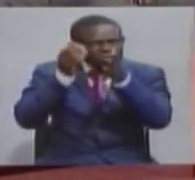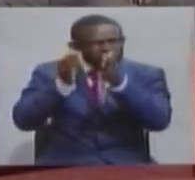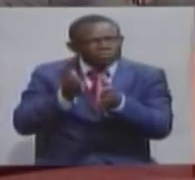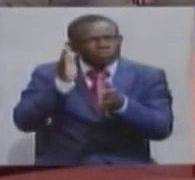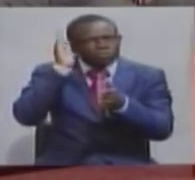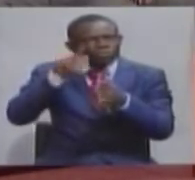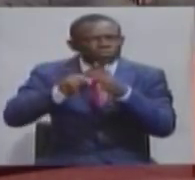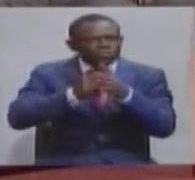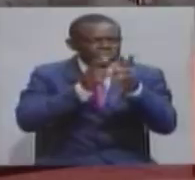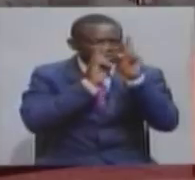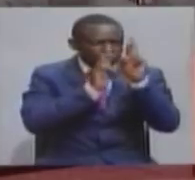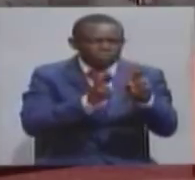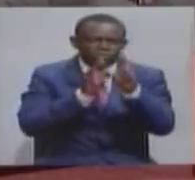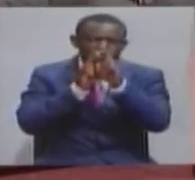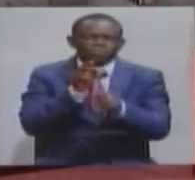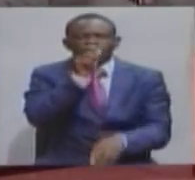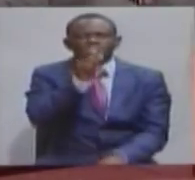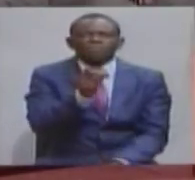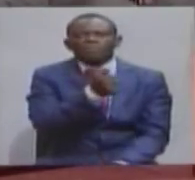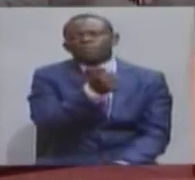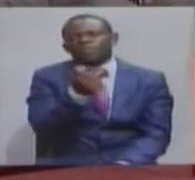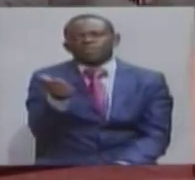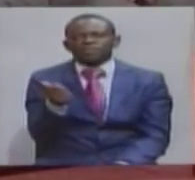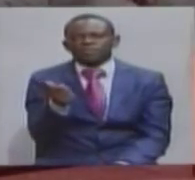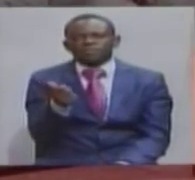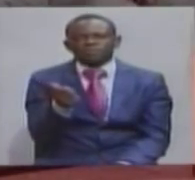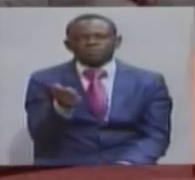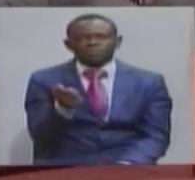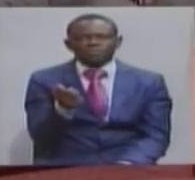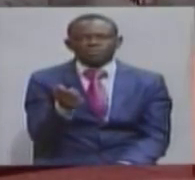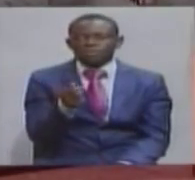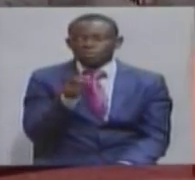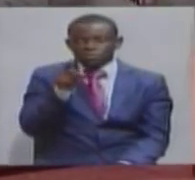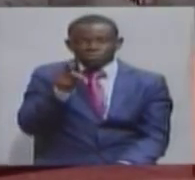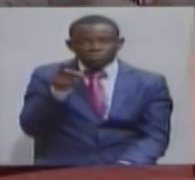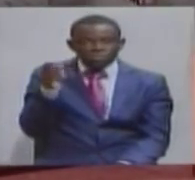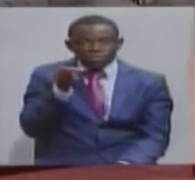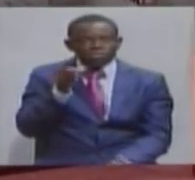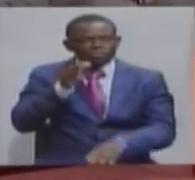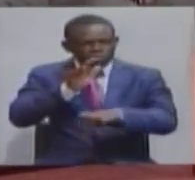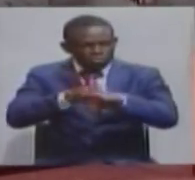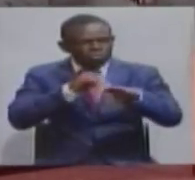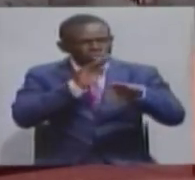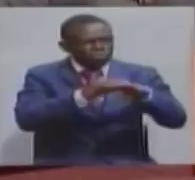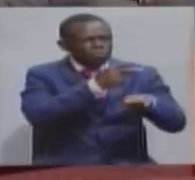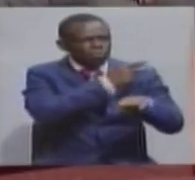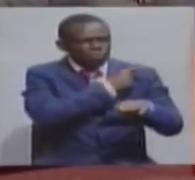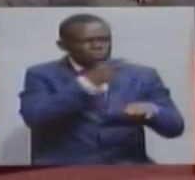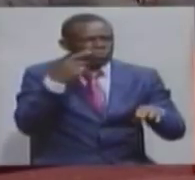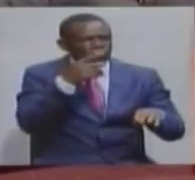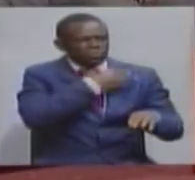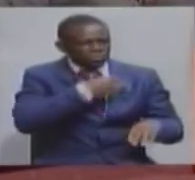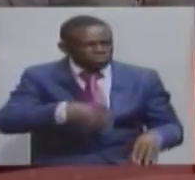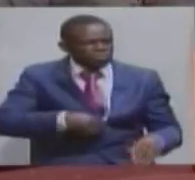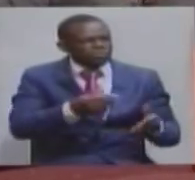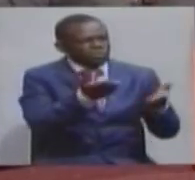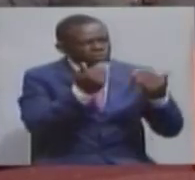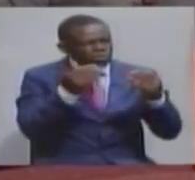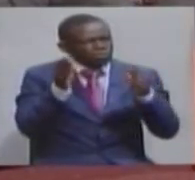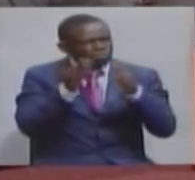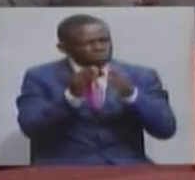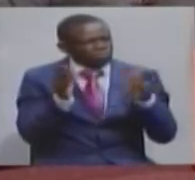government says, let's have a meeting of parliamentarians. Mr. Jack Mwimbu says, no. It's only a 4 hours meeting. Look,